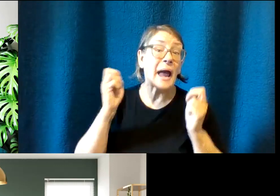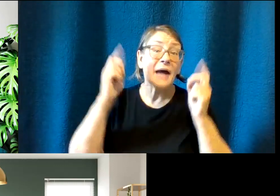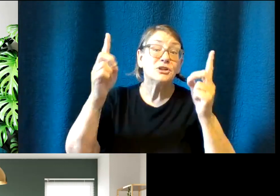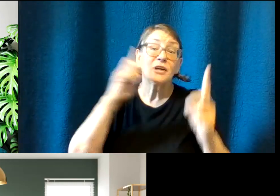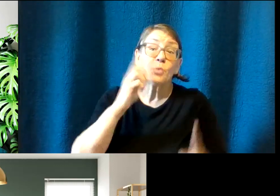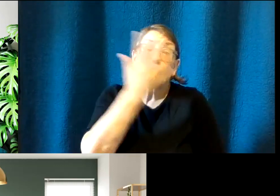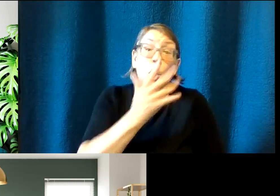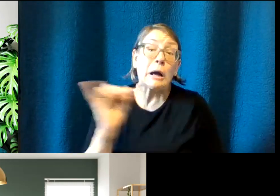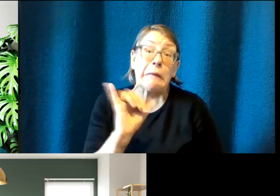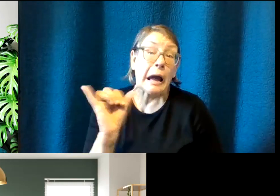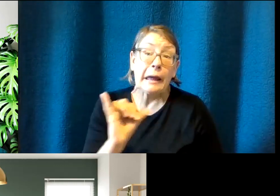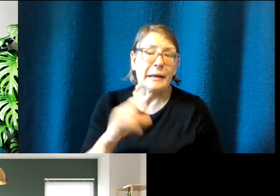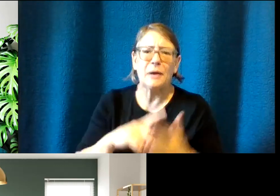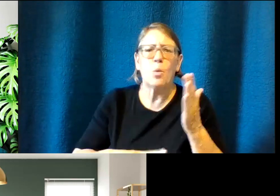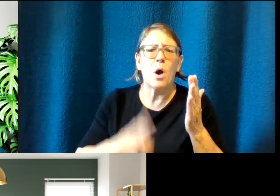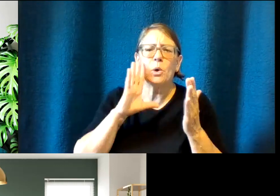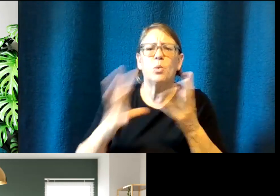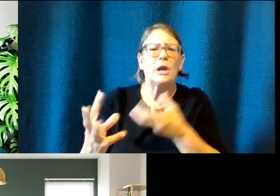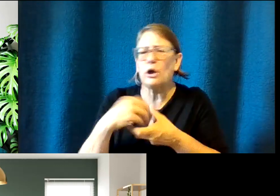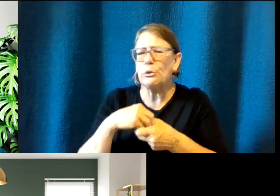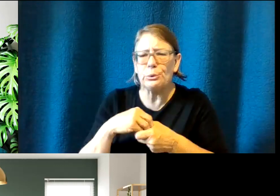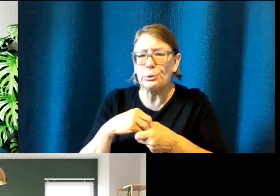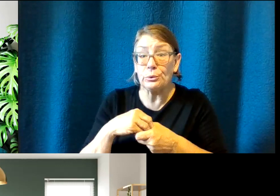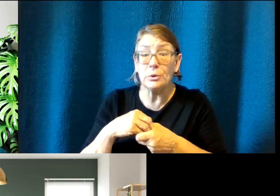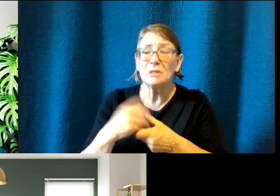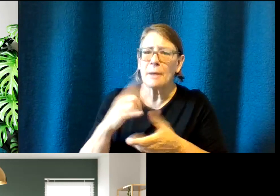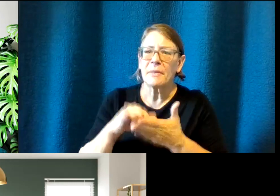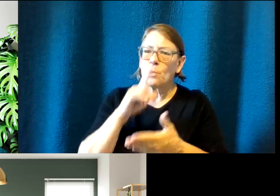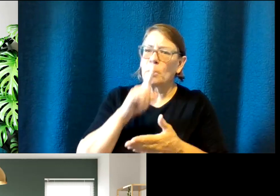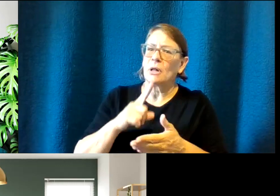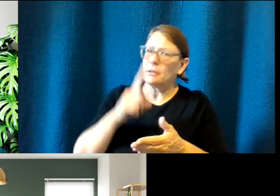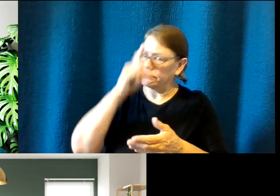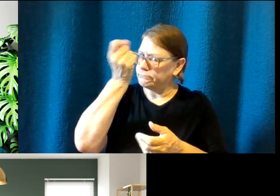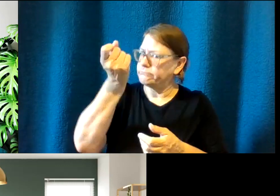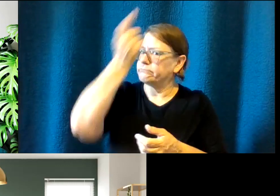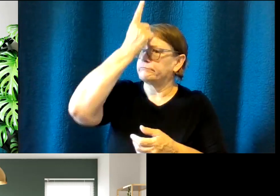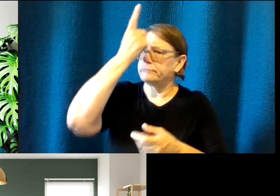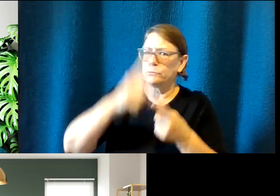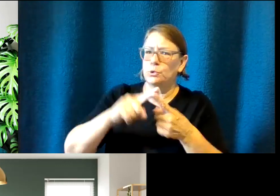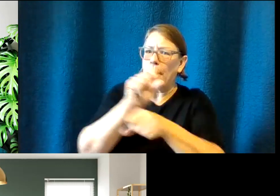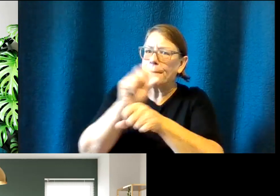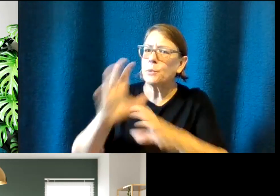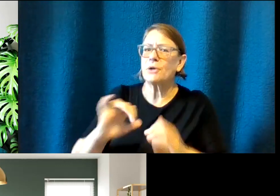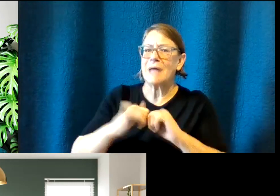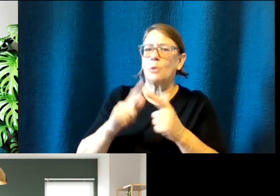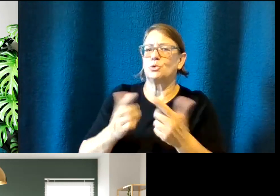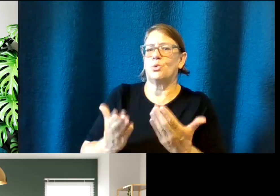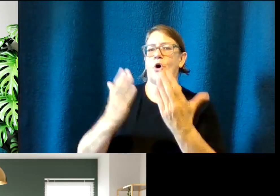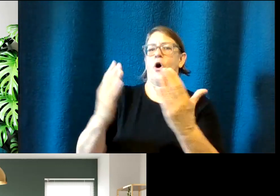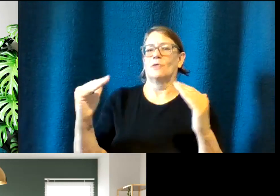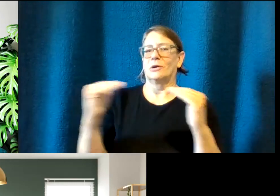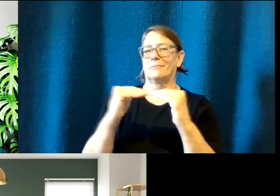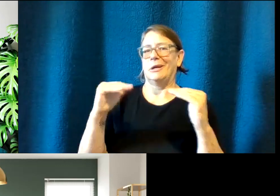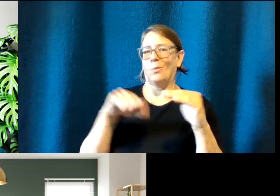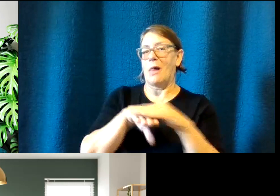education could be, something that is, really drives home at the heart of employers how best to offer services, and really